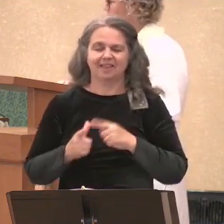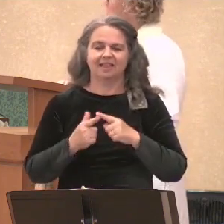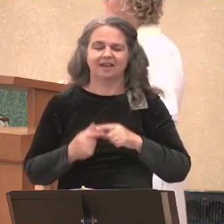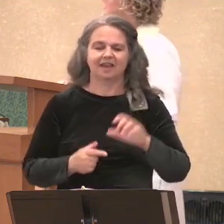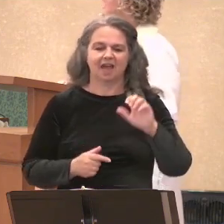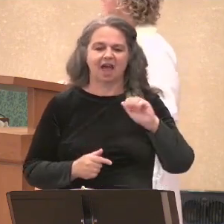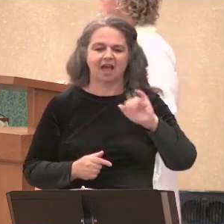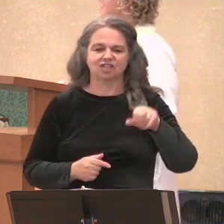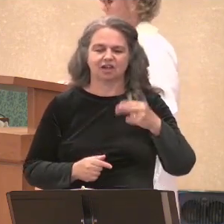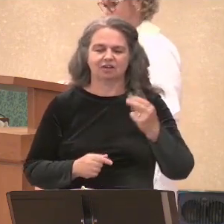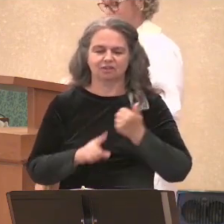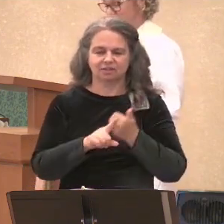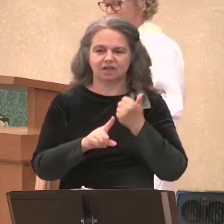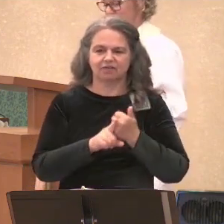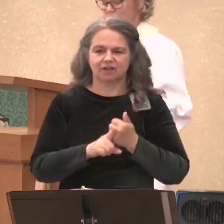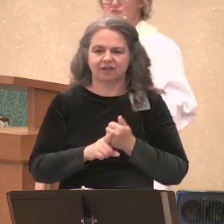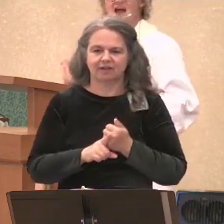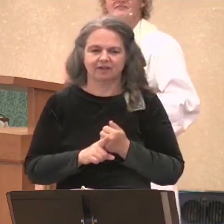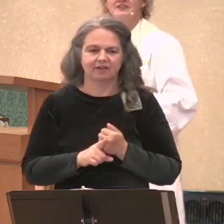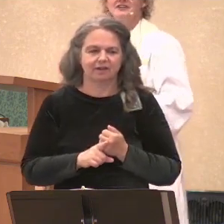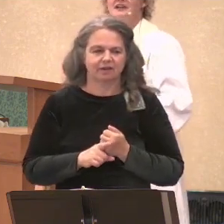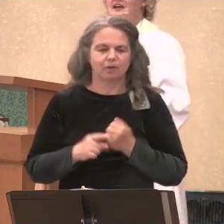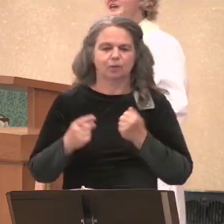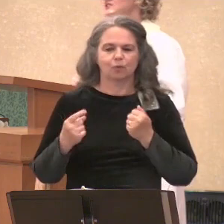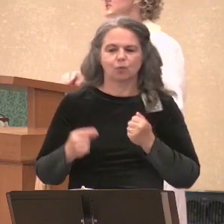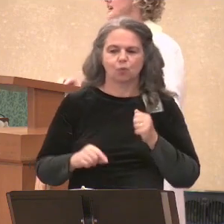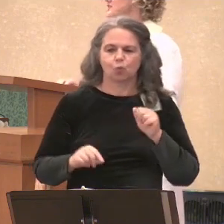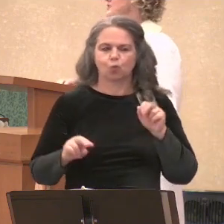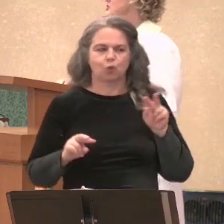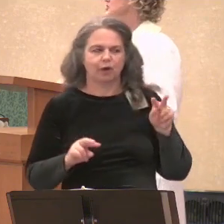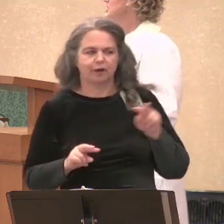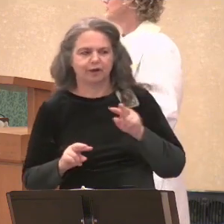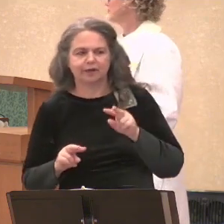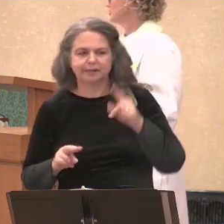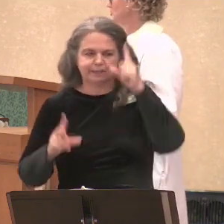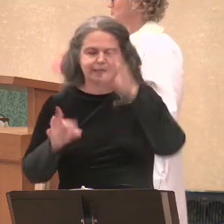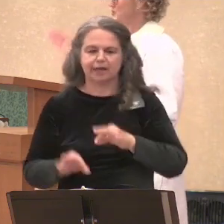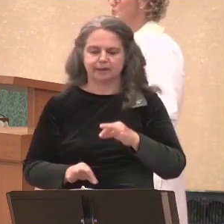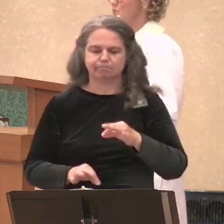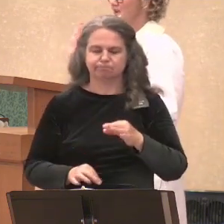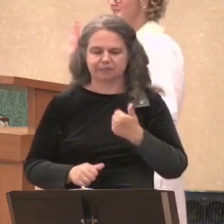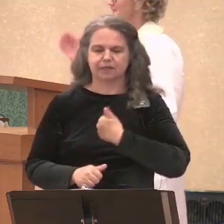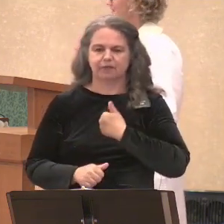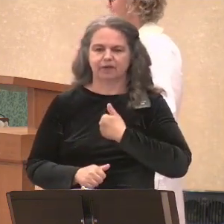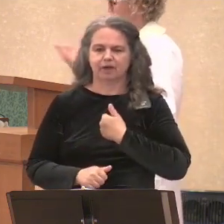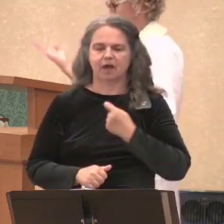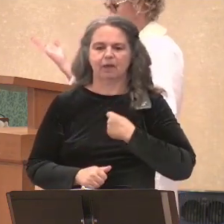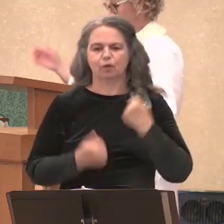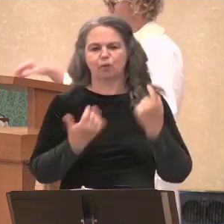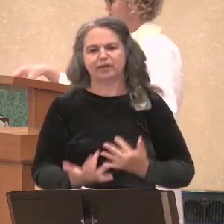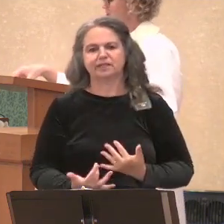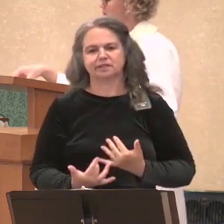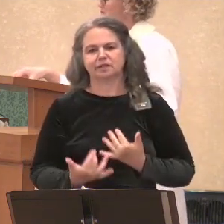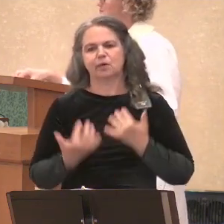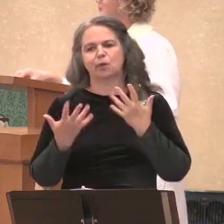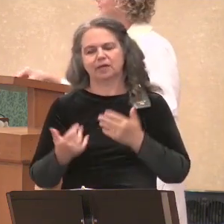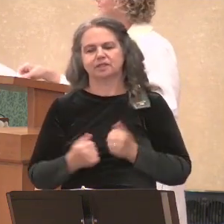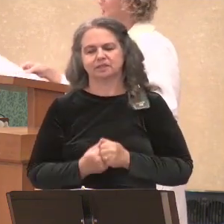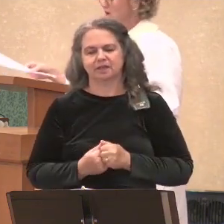signal by studying the timing and the traffic and deciding for herself when she would wait and when she would